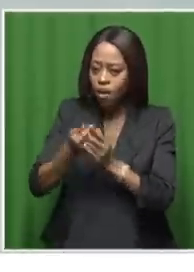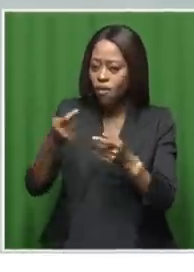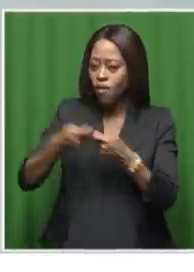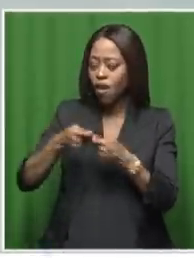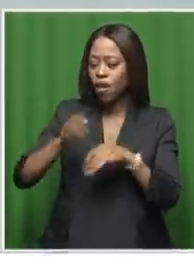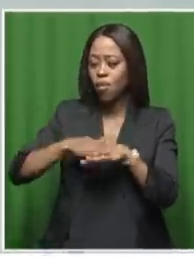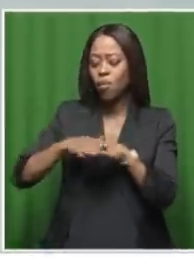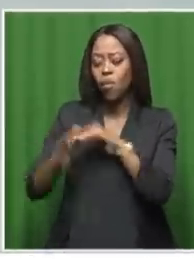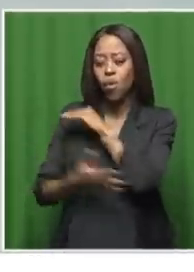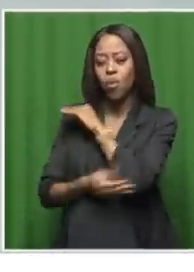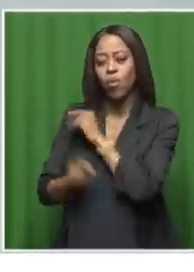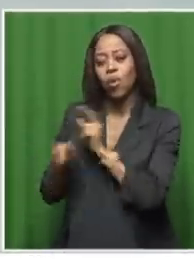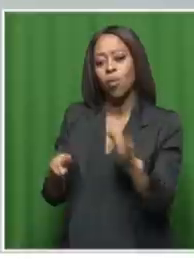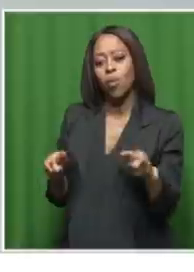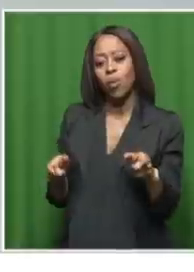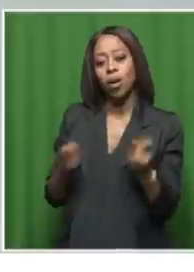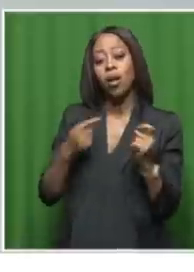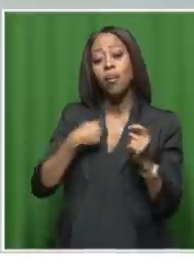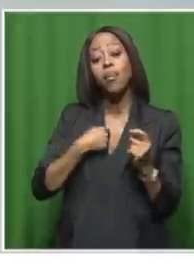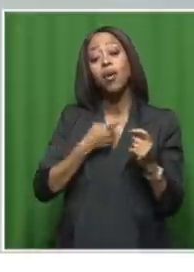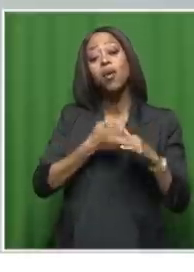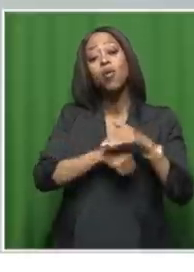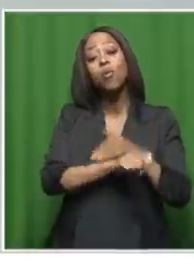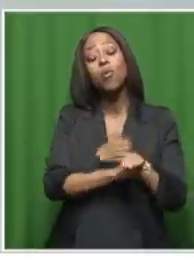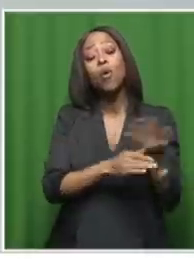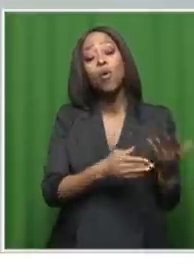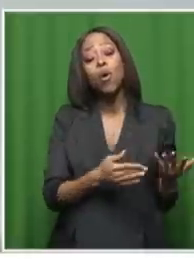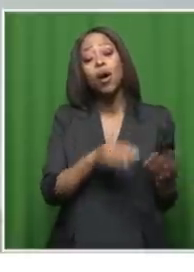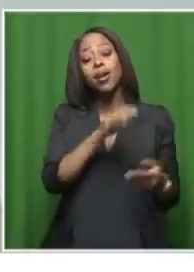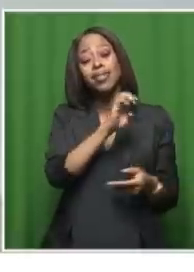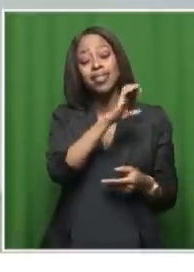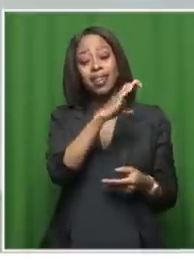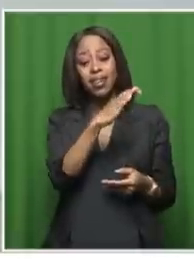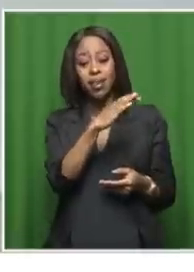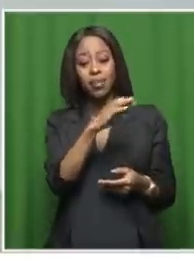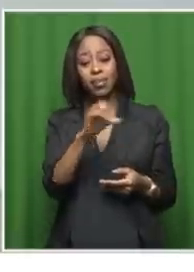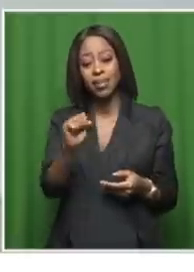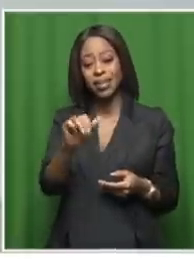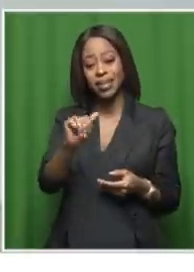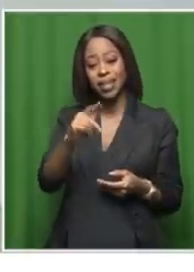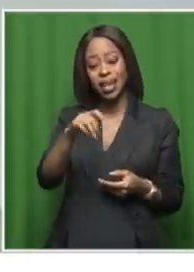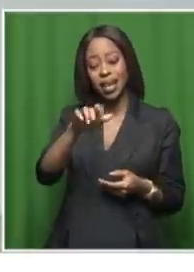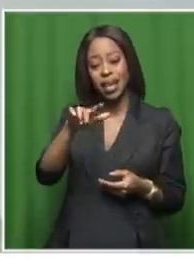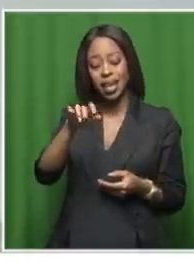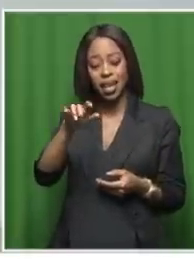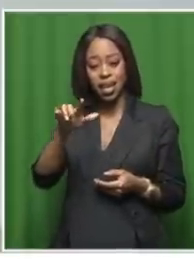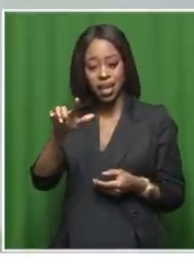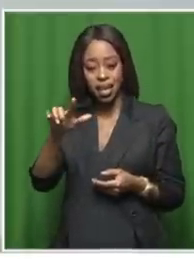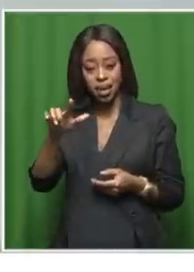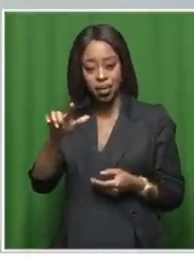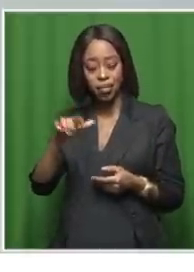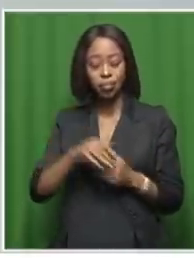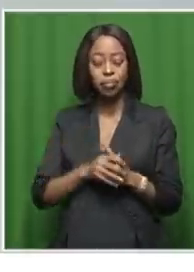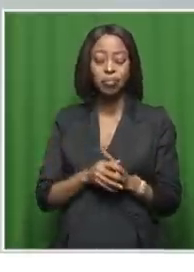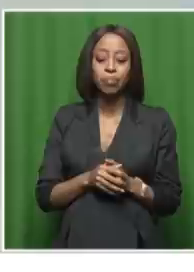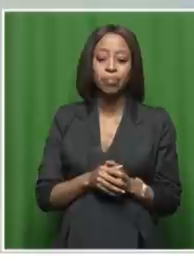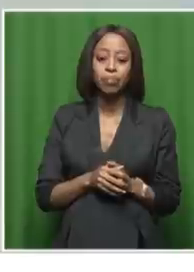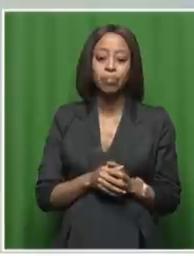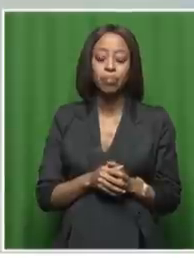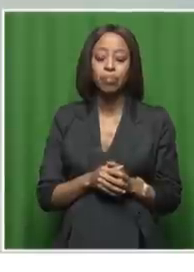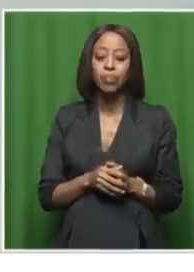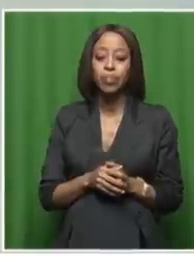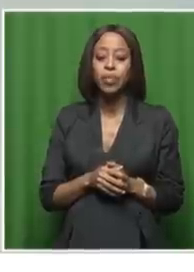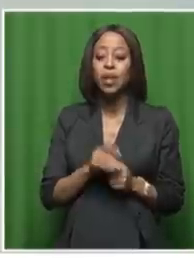come from a small town in Mthatha, in a village called Sakela, under one of those Kono administrative areas, and